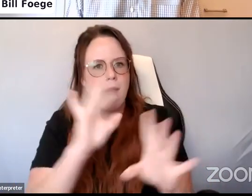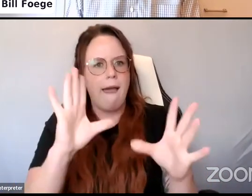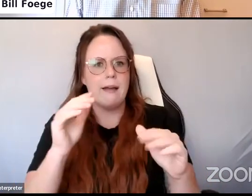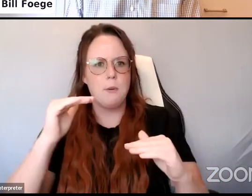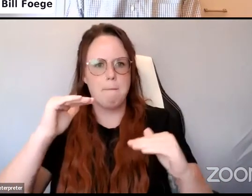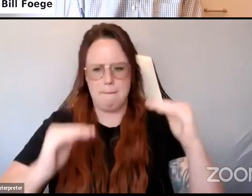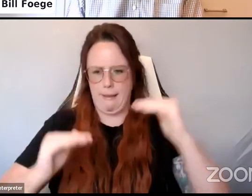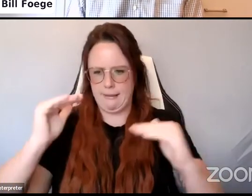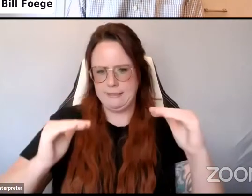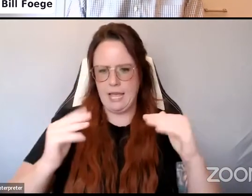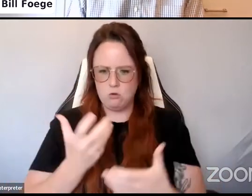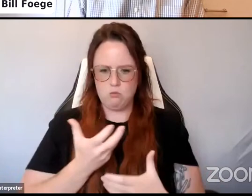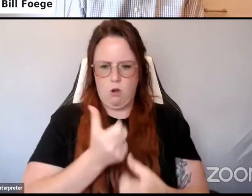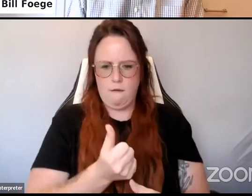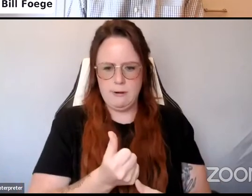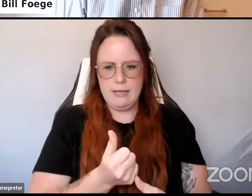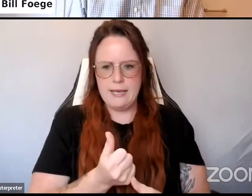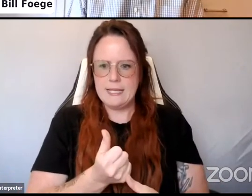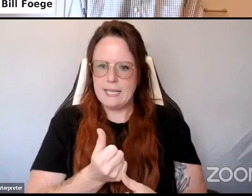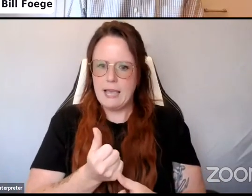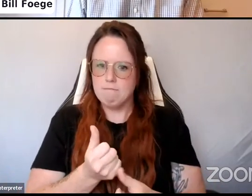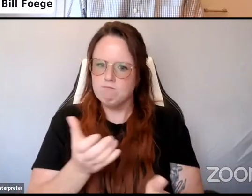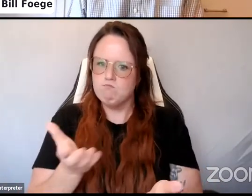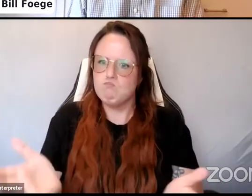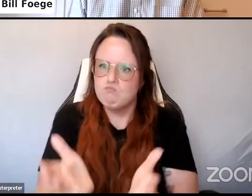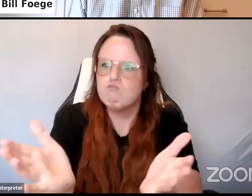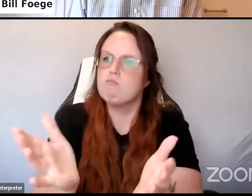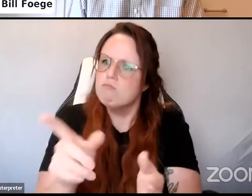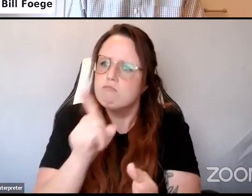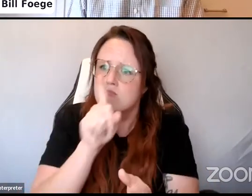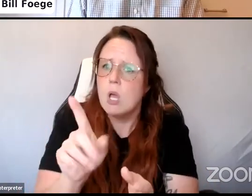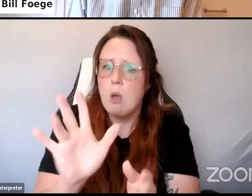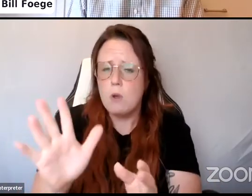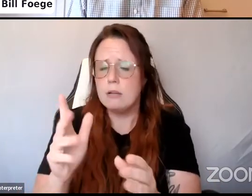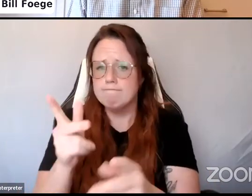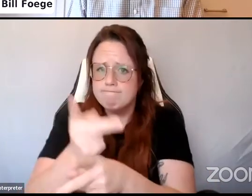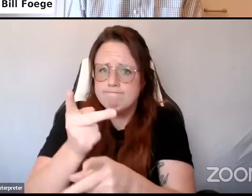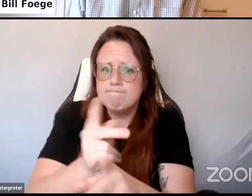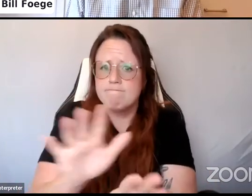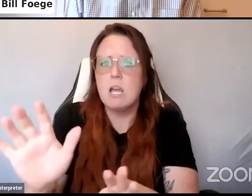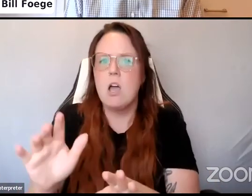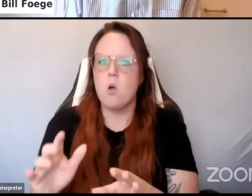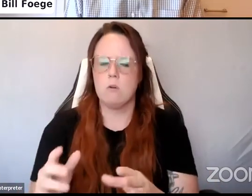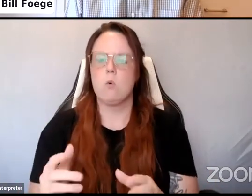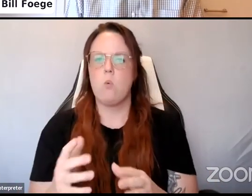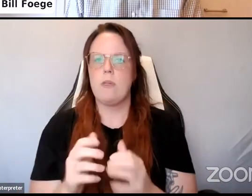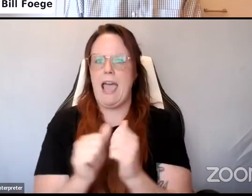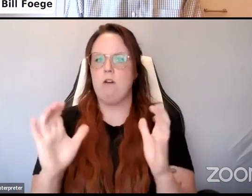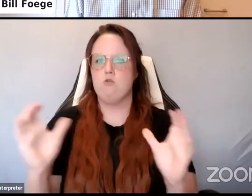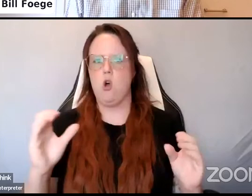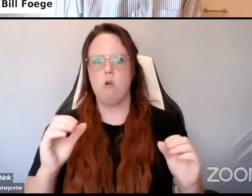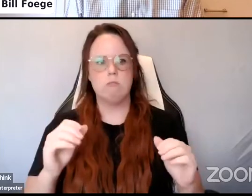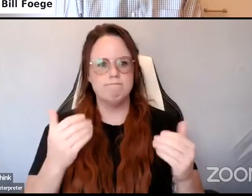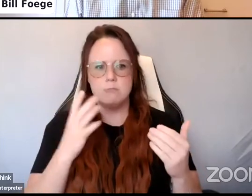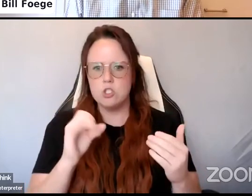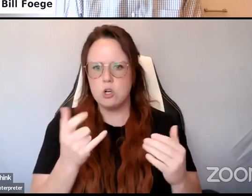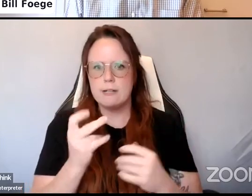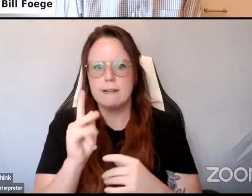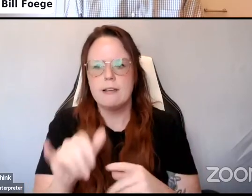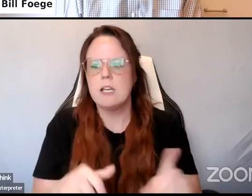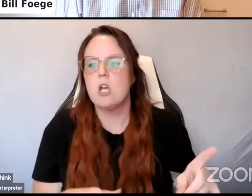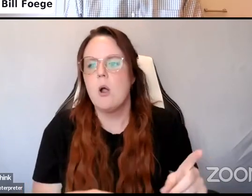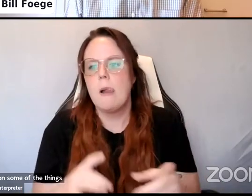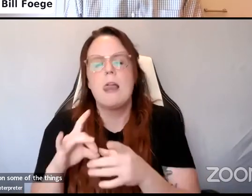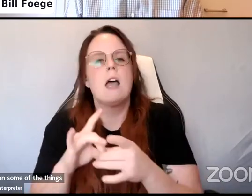reassurance with the lack of certainty yeah so you know I think uh and building on some of the things